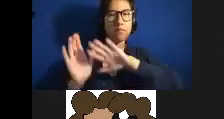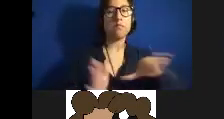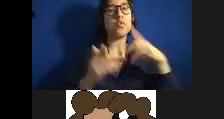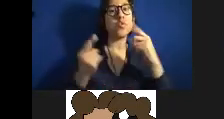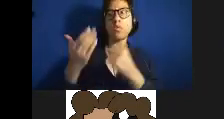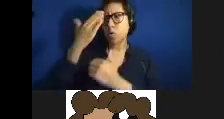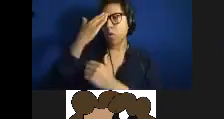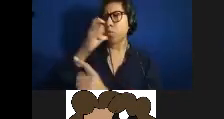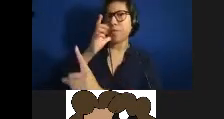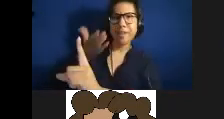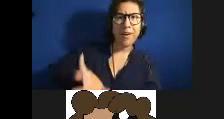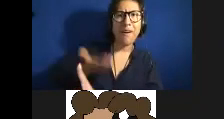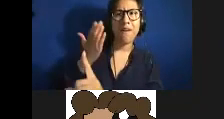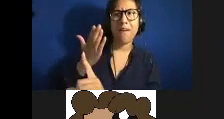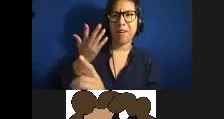one student